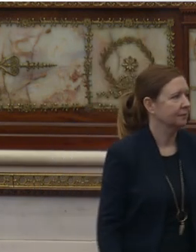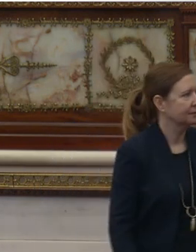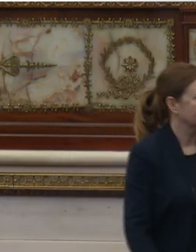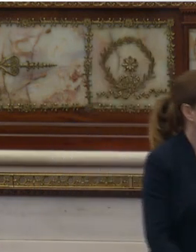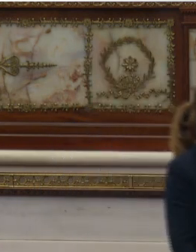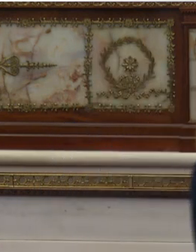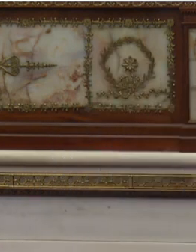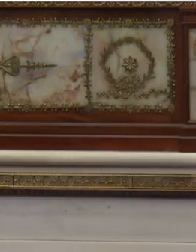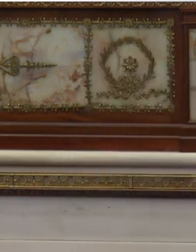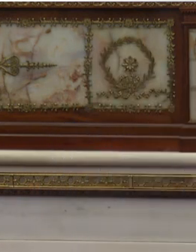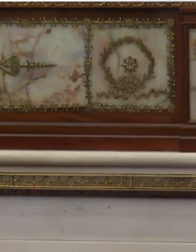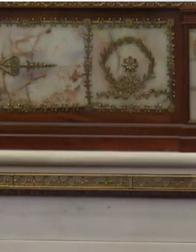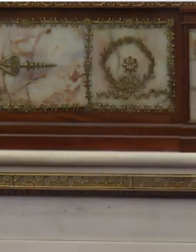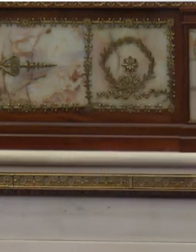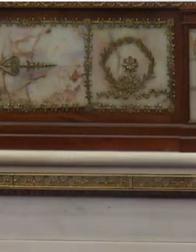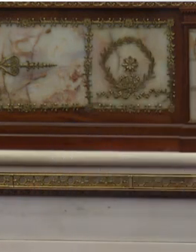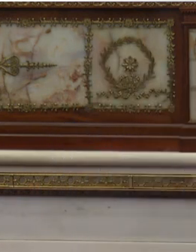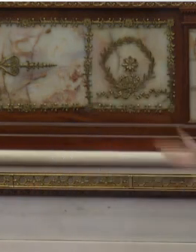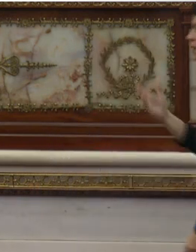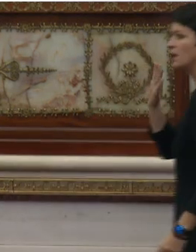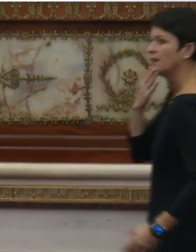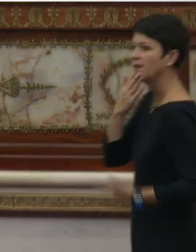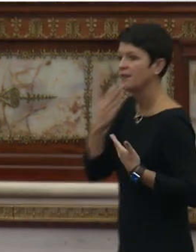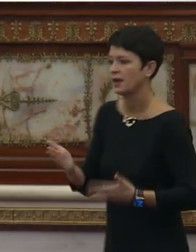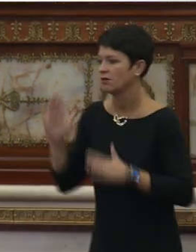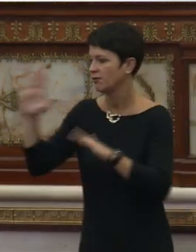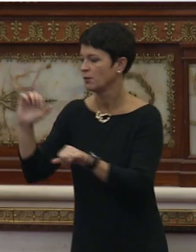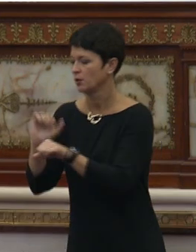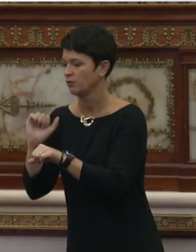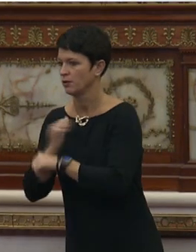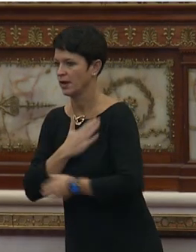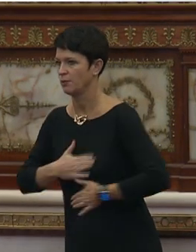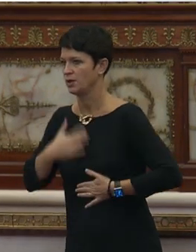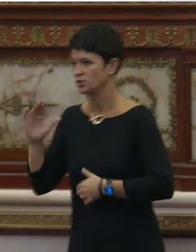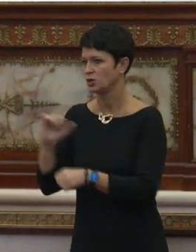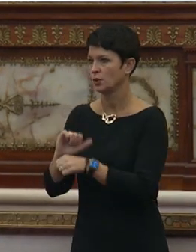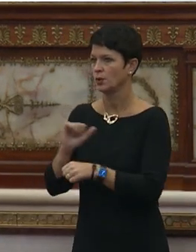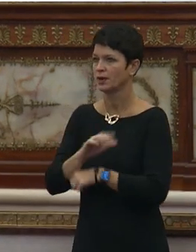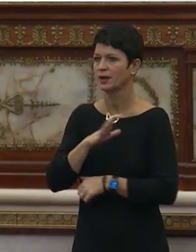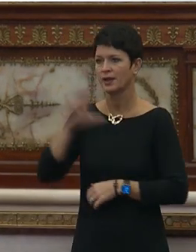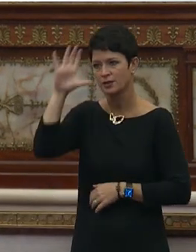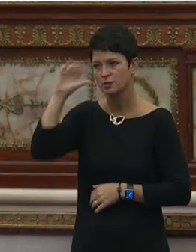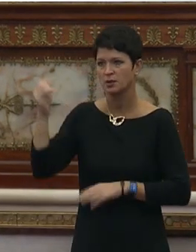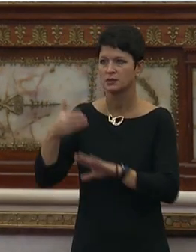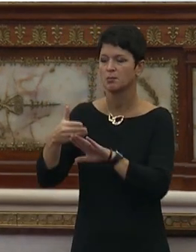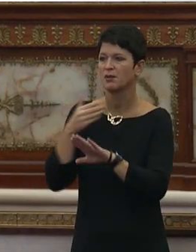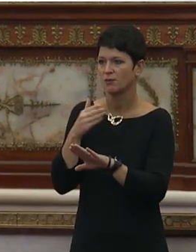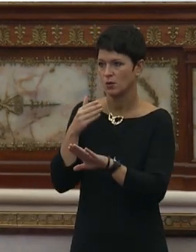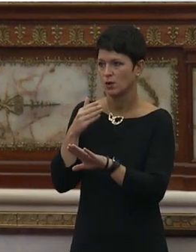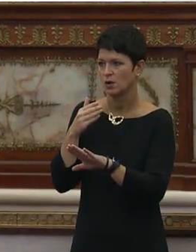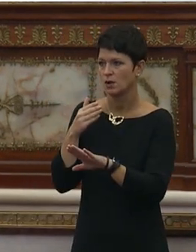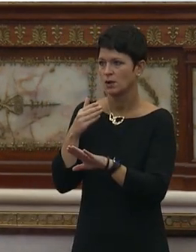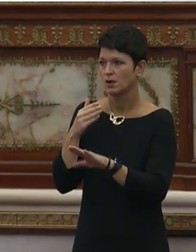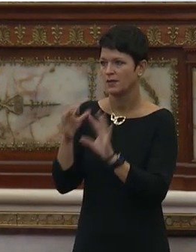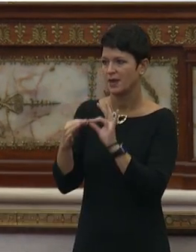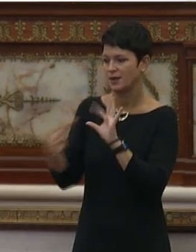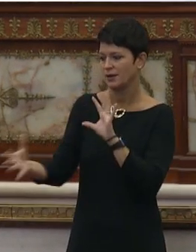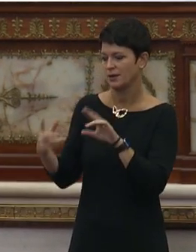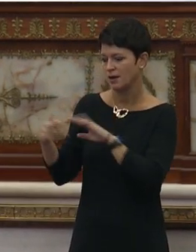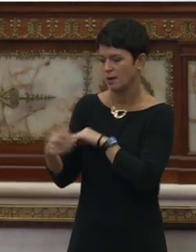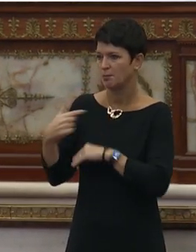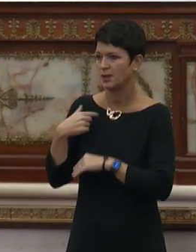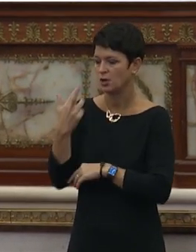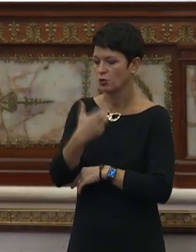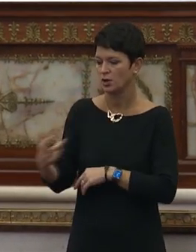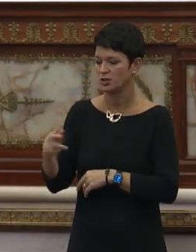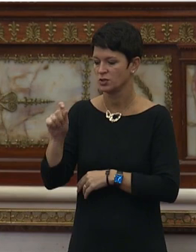you, Councilman, and keep up that good work. Really appreciate you. I'm sorry, Council President, before they text me,